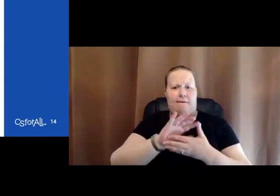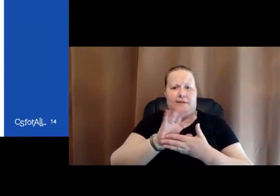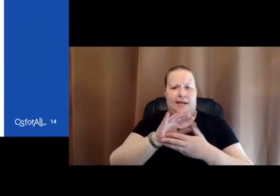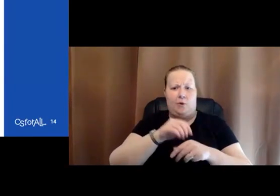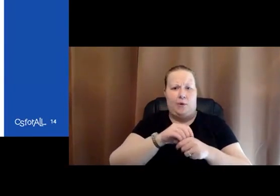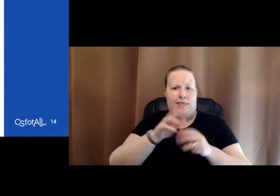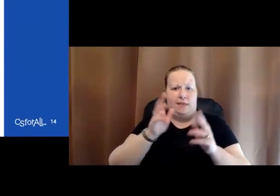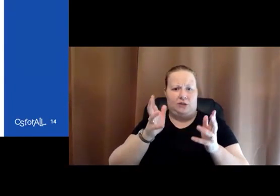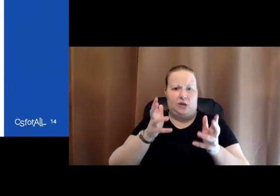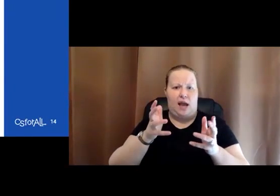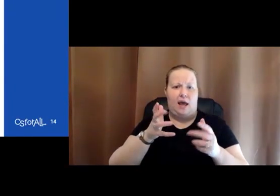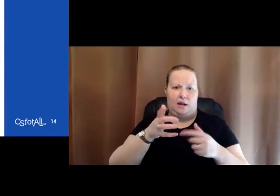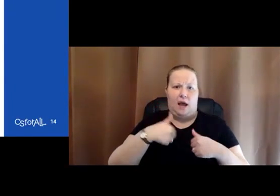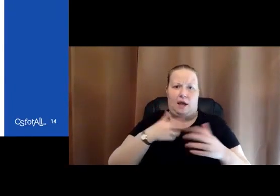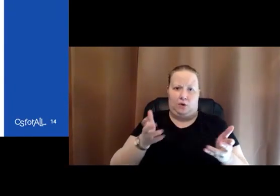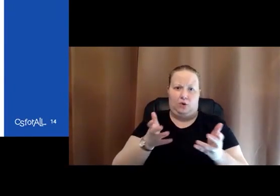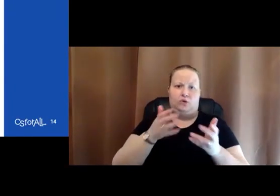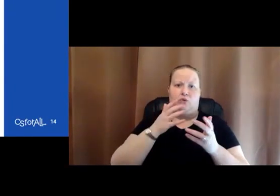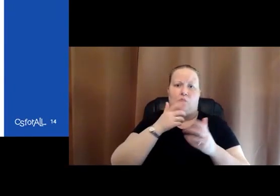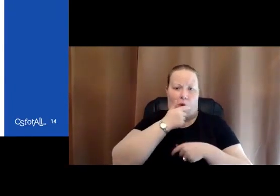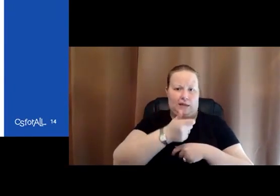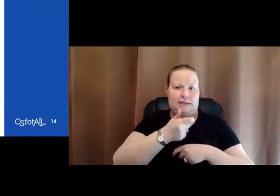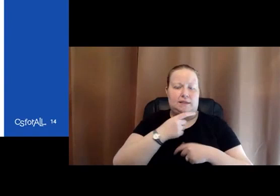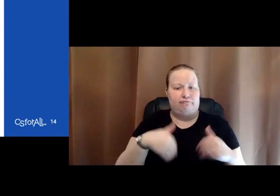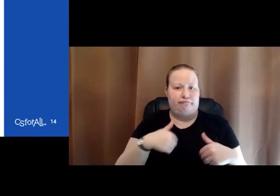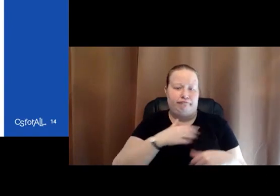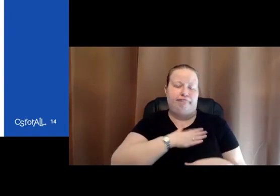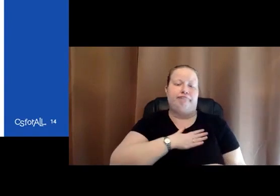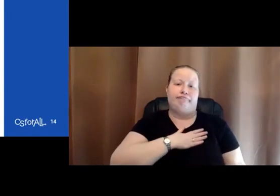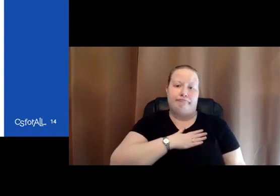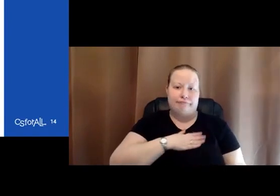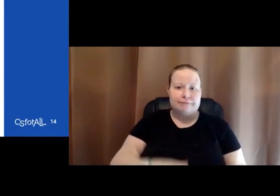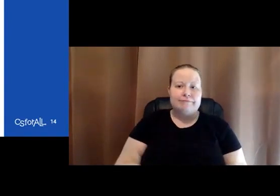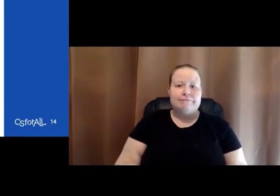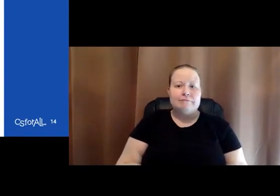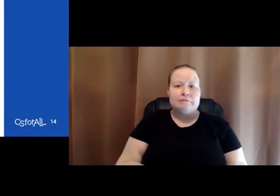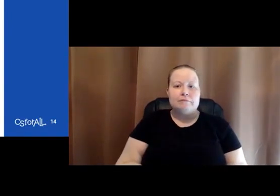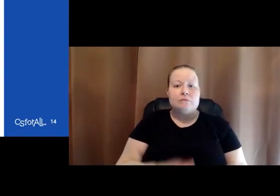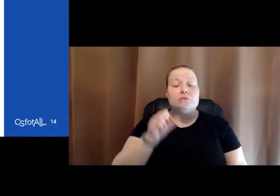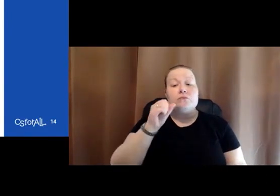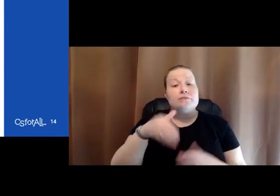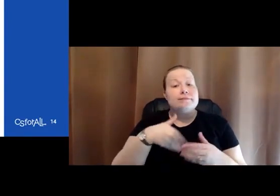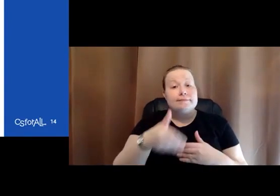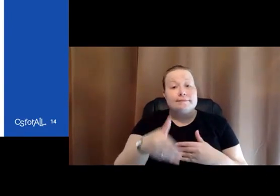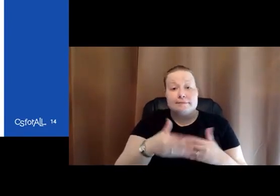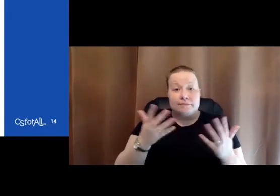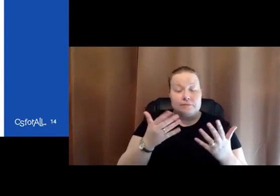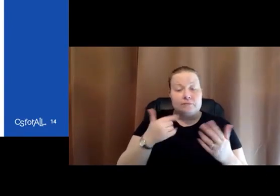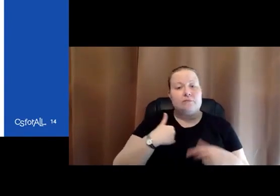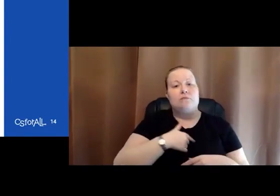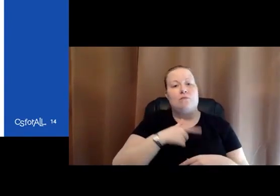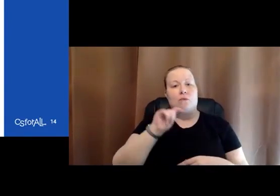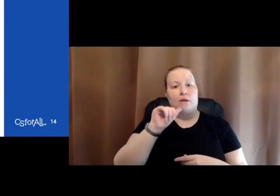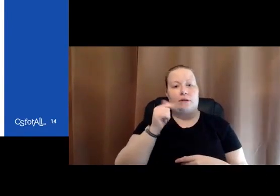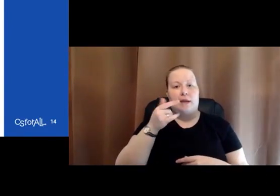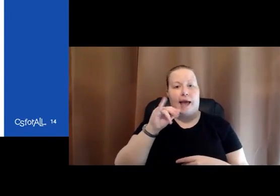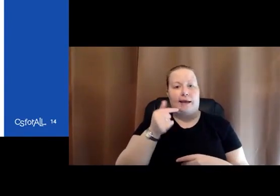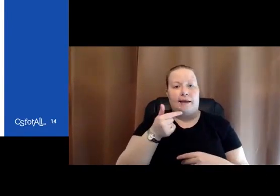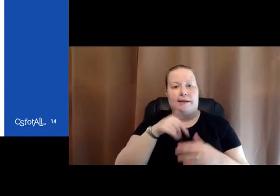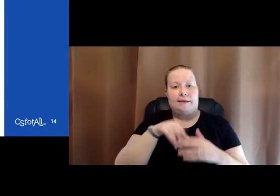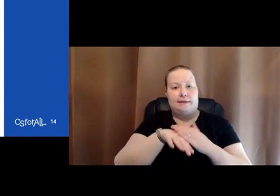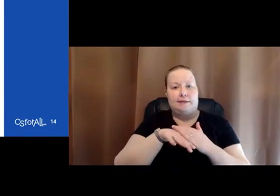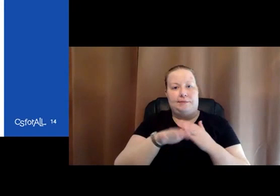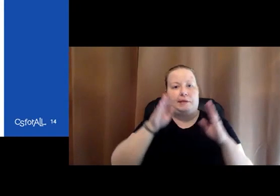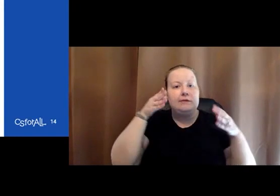you to watch it. It's really charming. So what's next for us? We are tagging accessibility focused and compliant